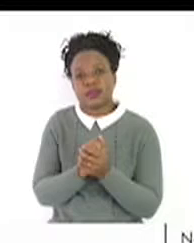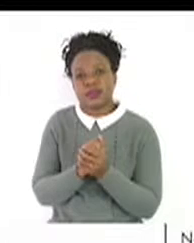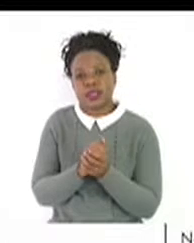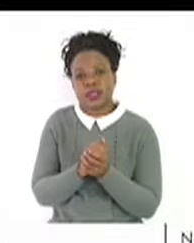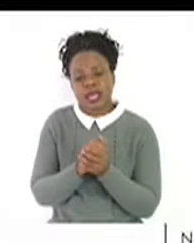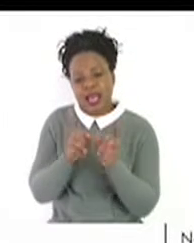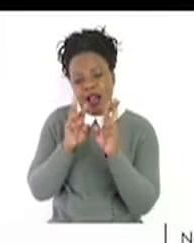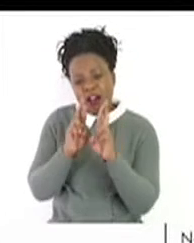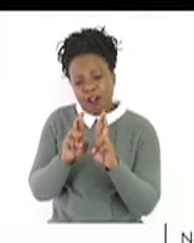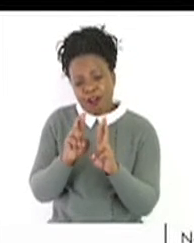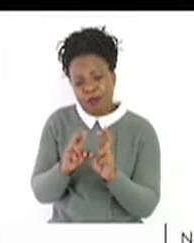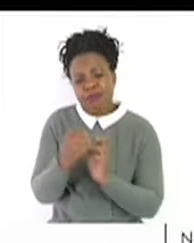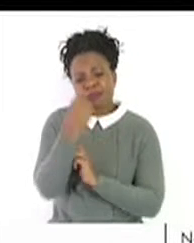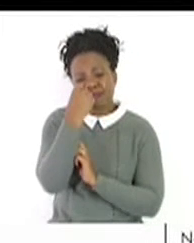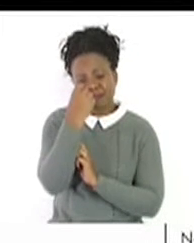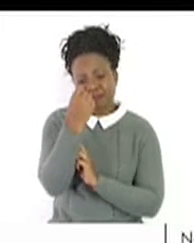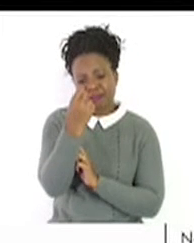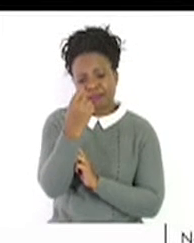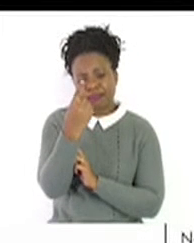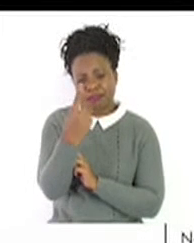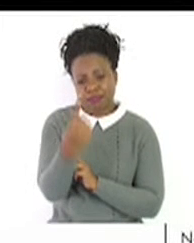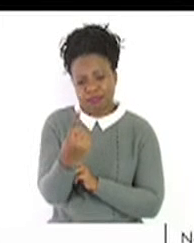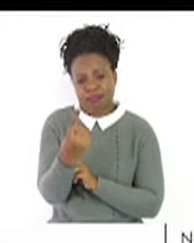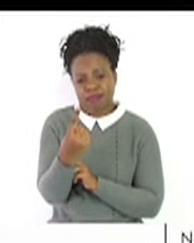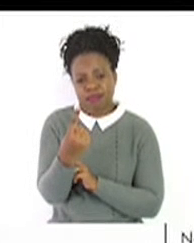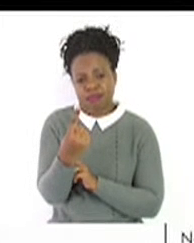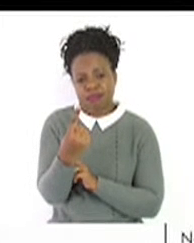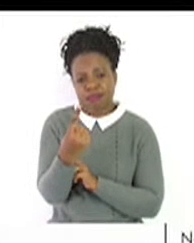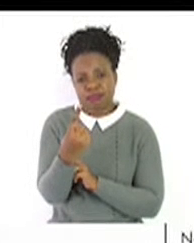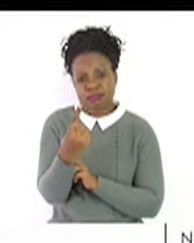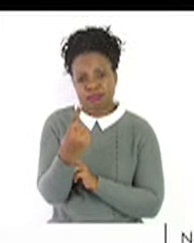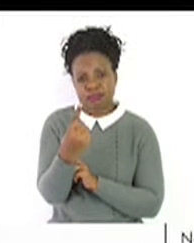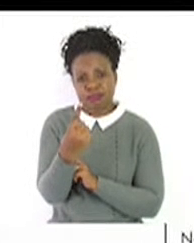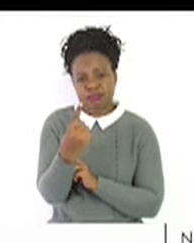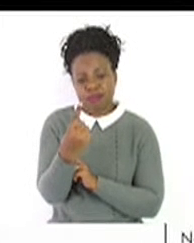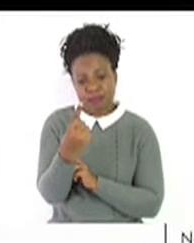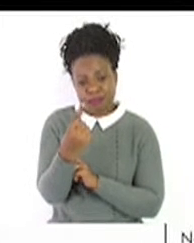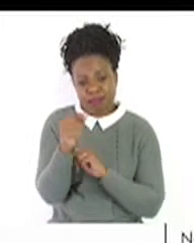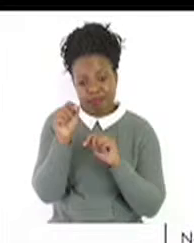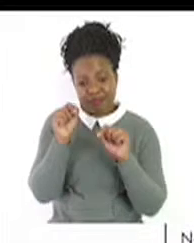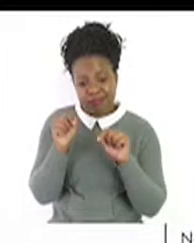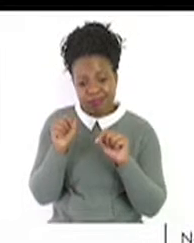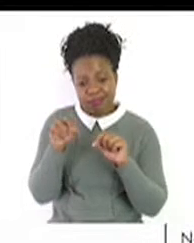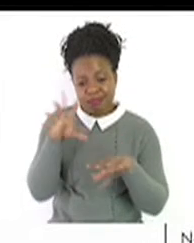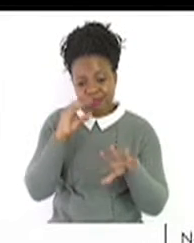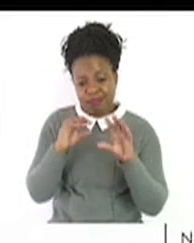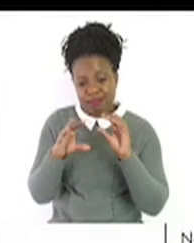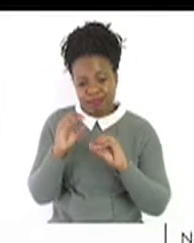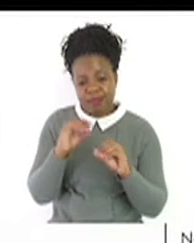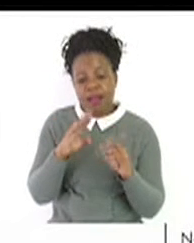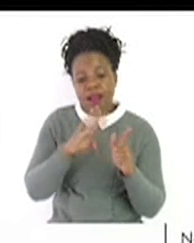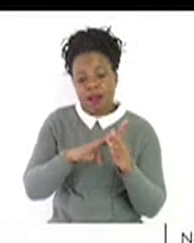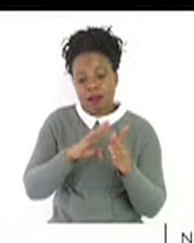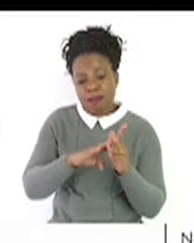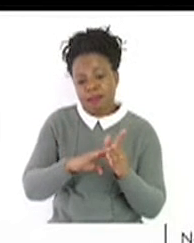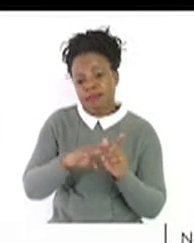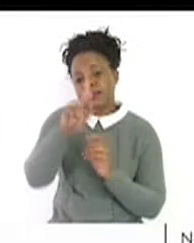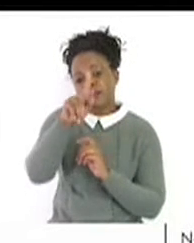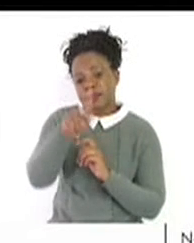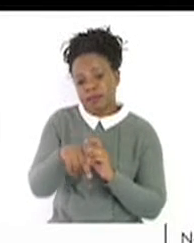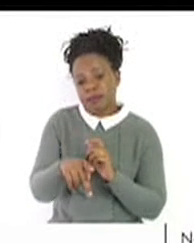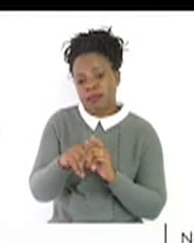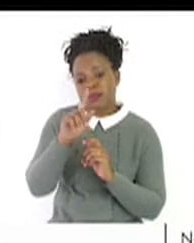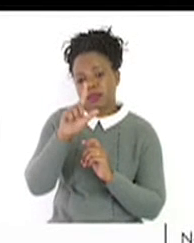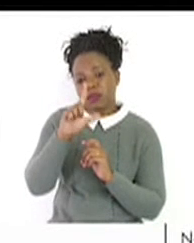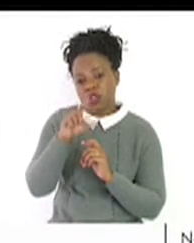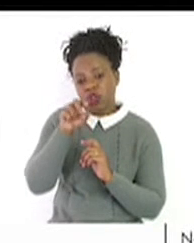understood this important lesson about plurals and the rules to